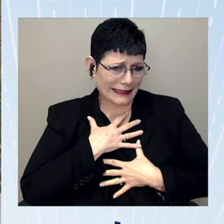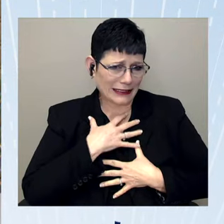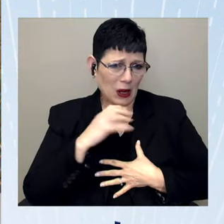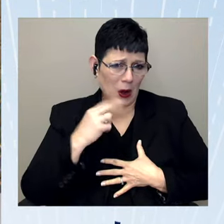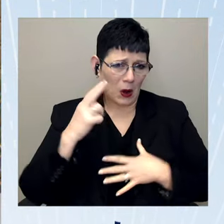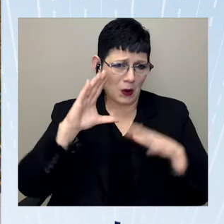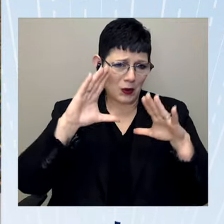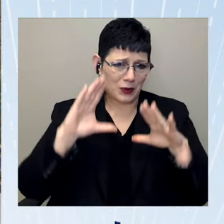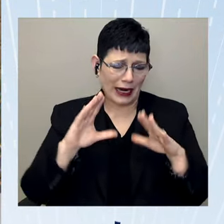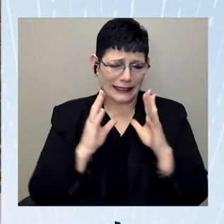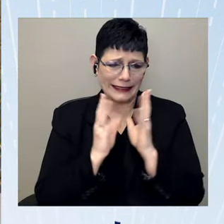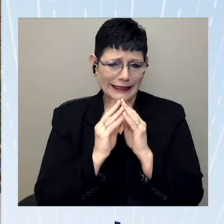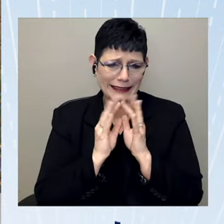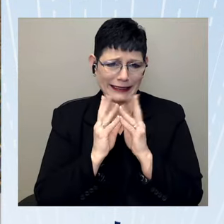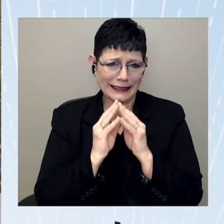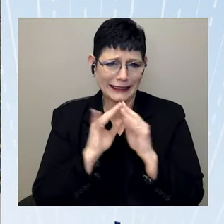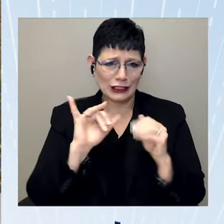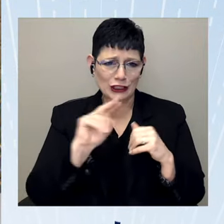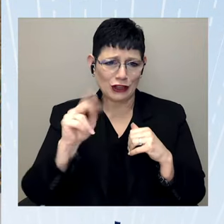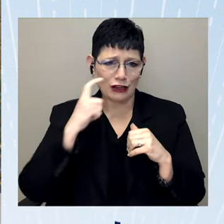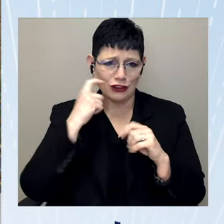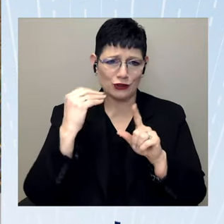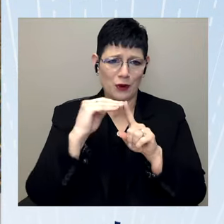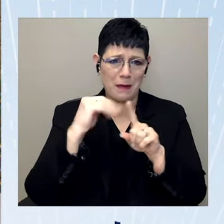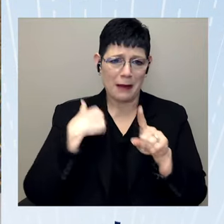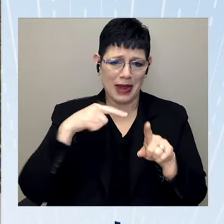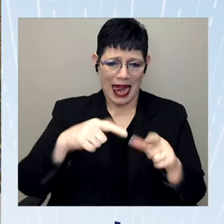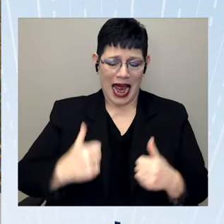Oh, great. Jen just reminded me that it's on live stream.